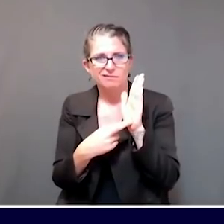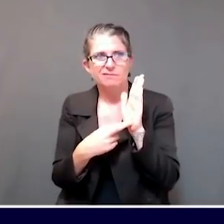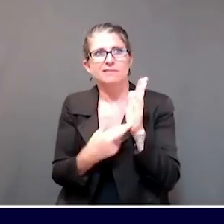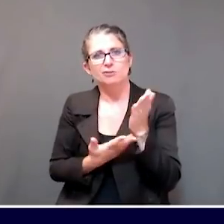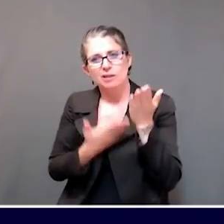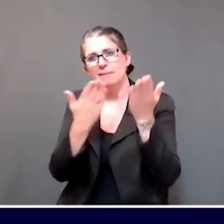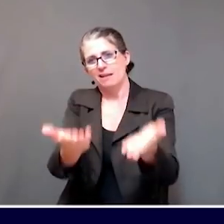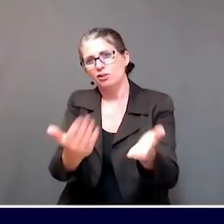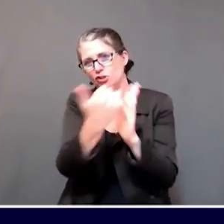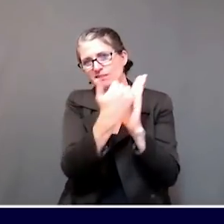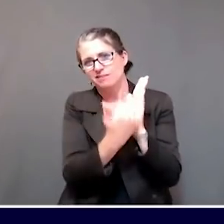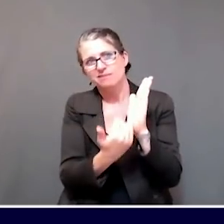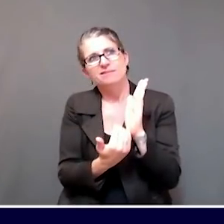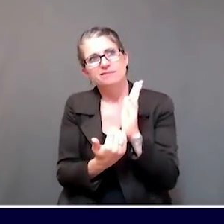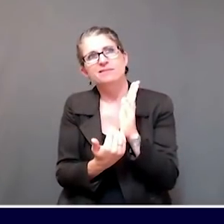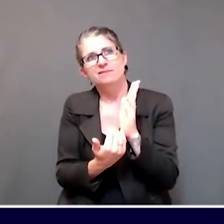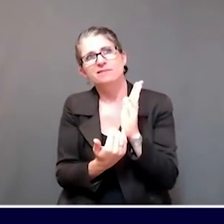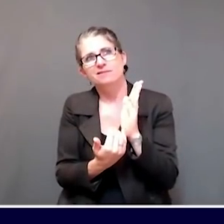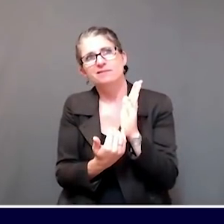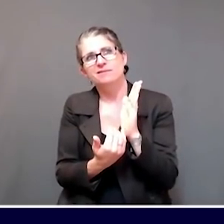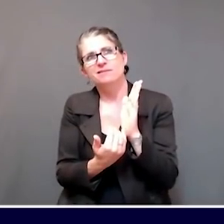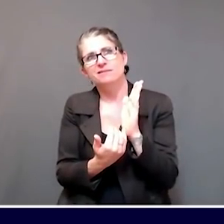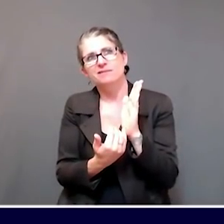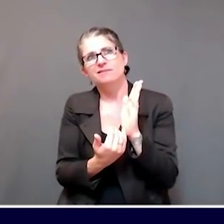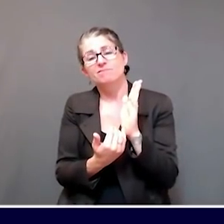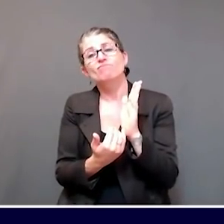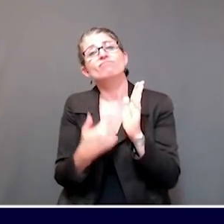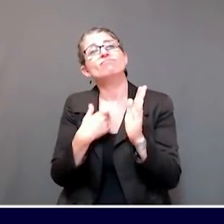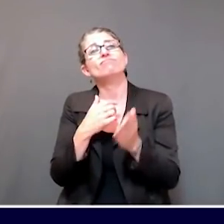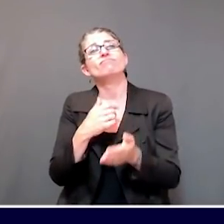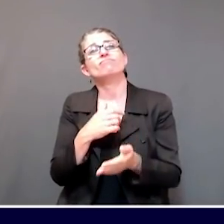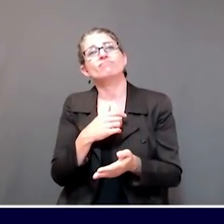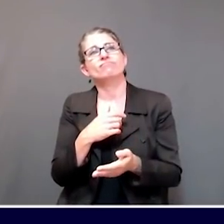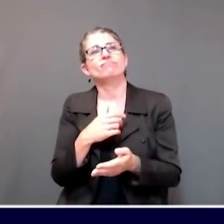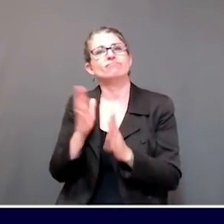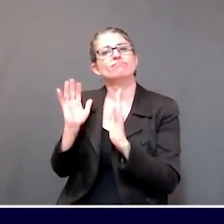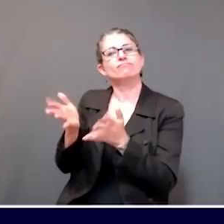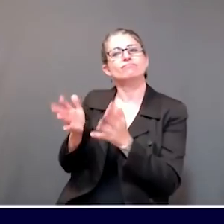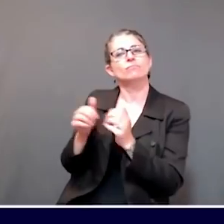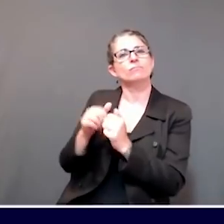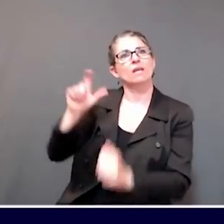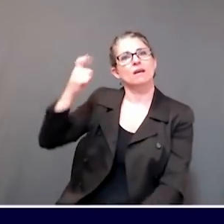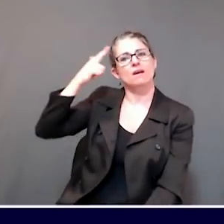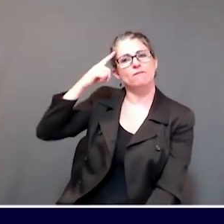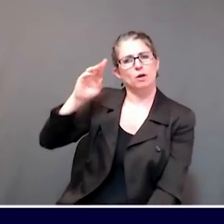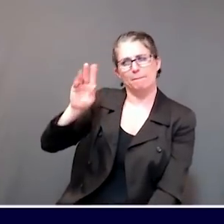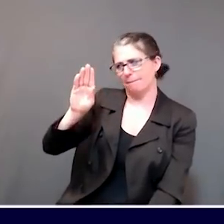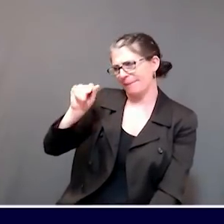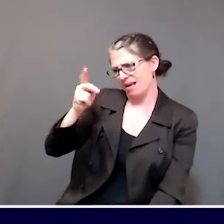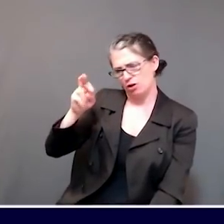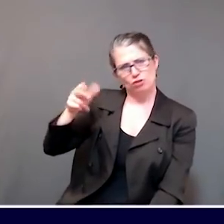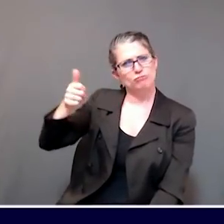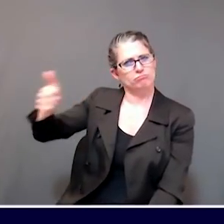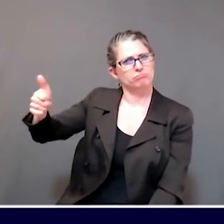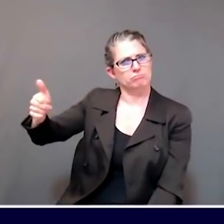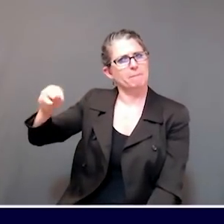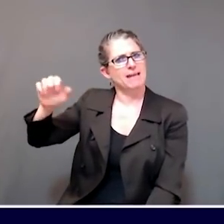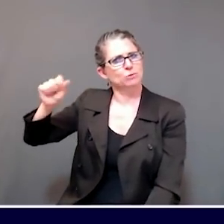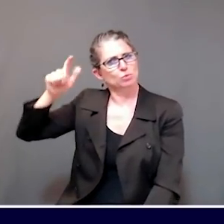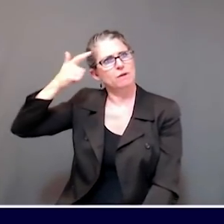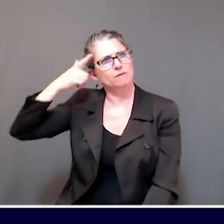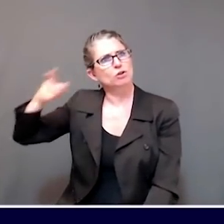nice conversation with Governor Baker a week and a half ago. We talked about the data. We agreed to keep talking about the data and have